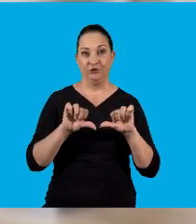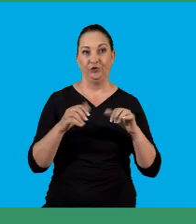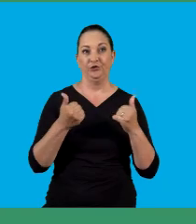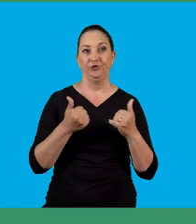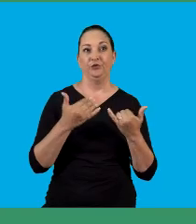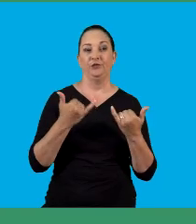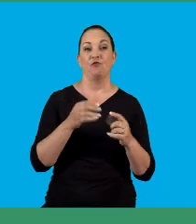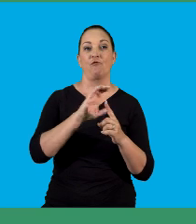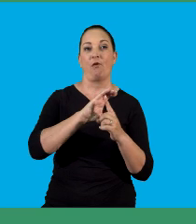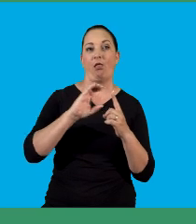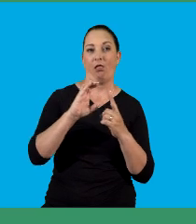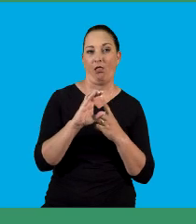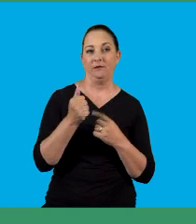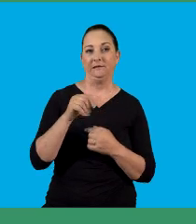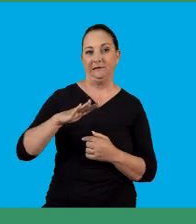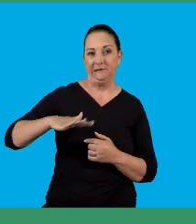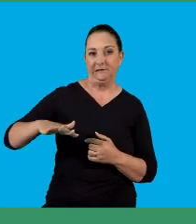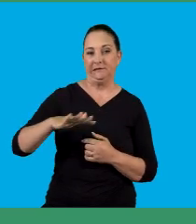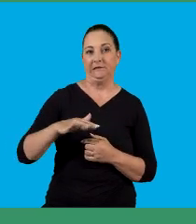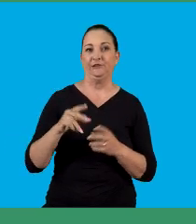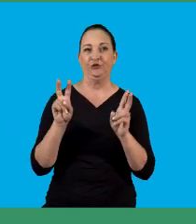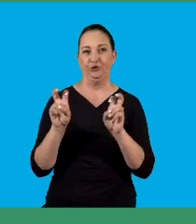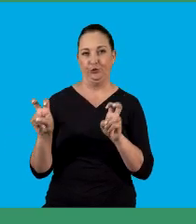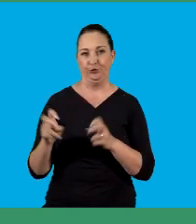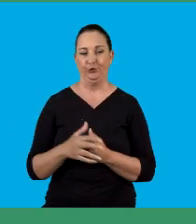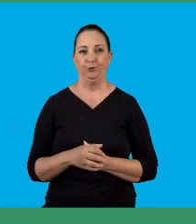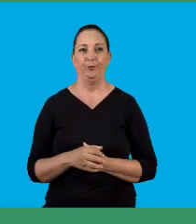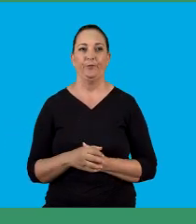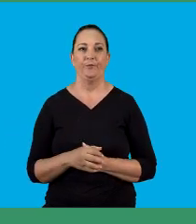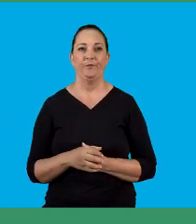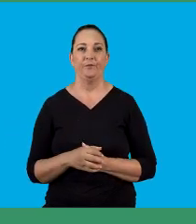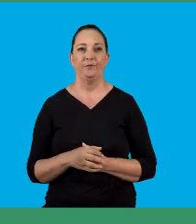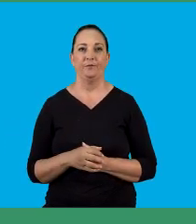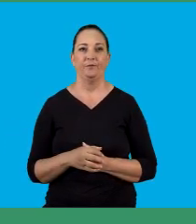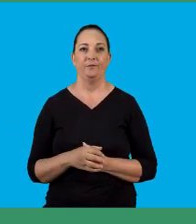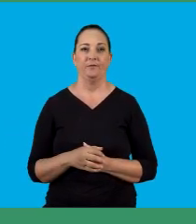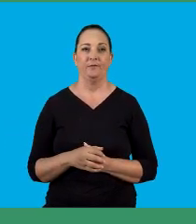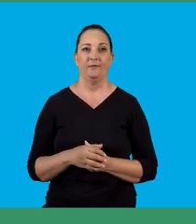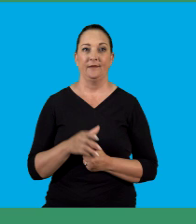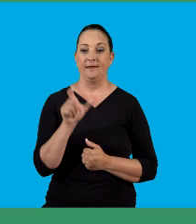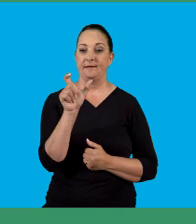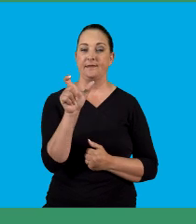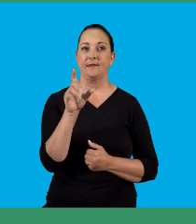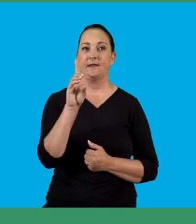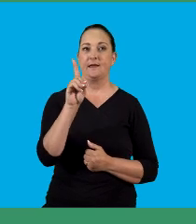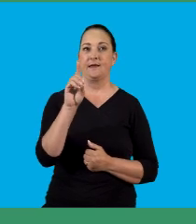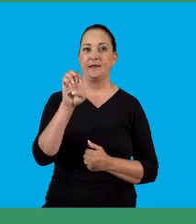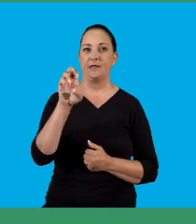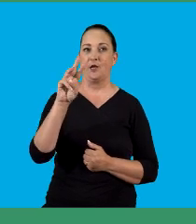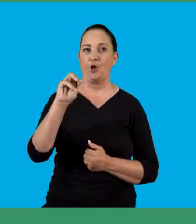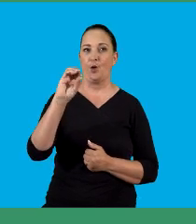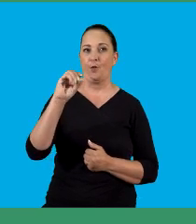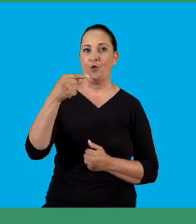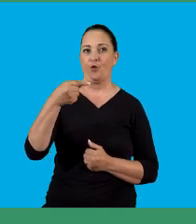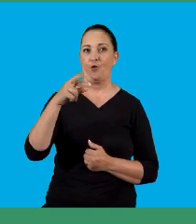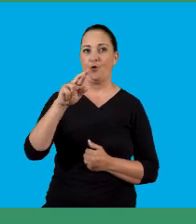Social and cultural issues is a socio-economic issue that affect businesses. We have a new word there. It's demographic